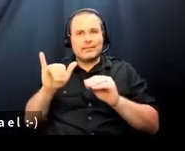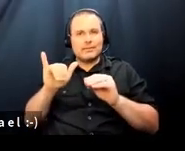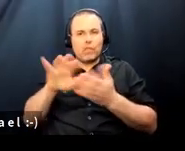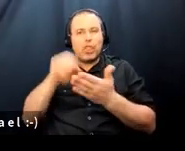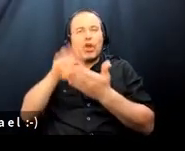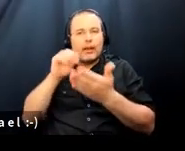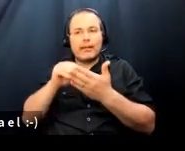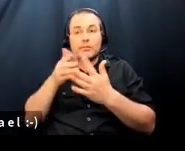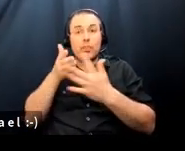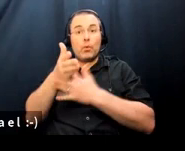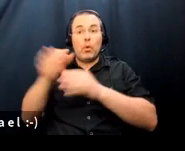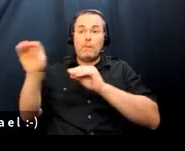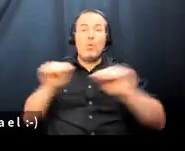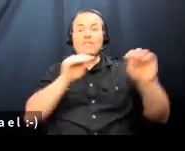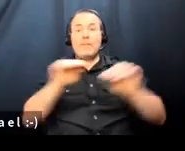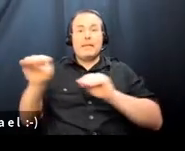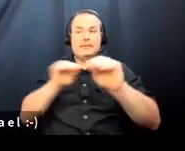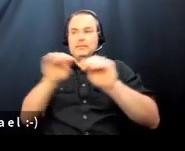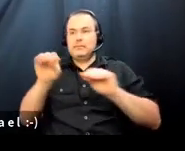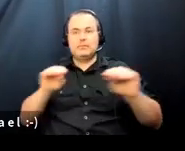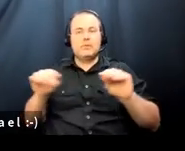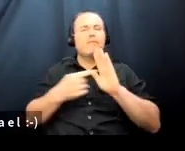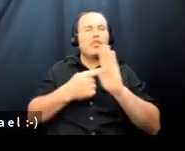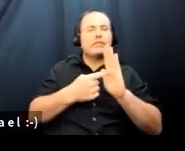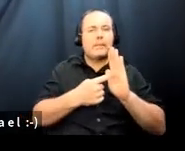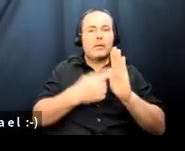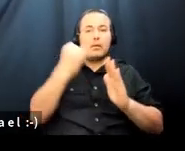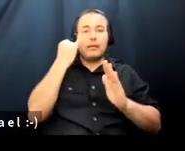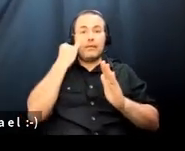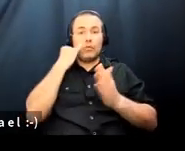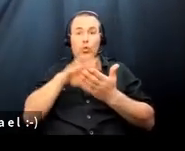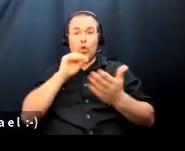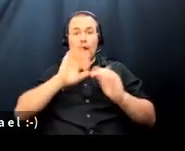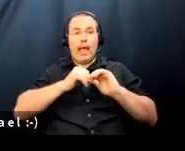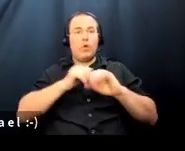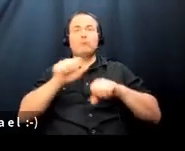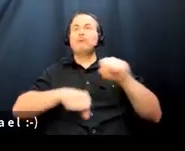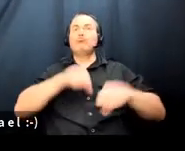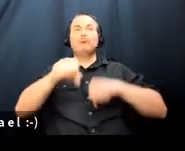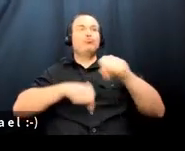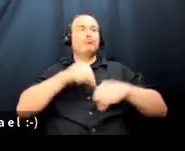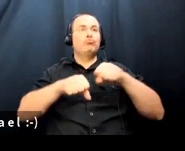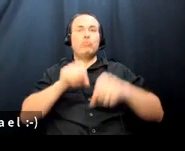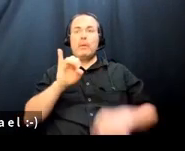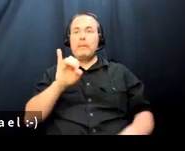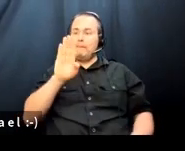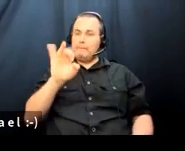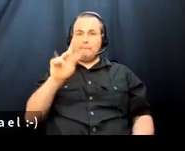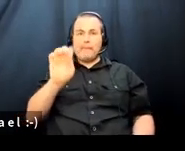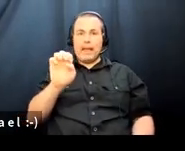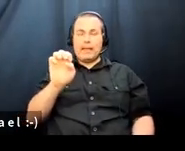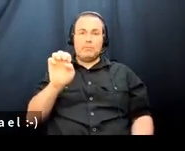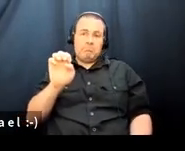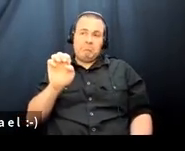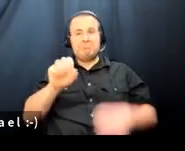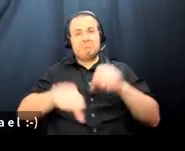They say that once you've learned to ride a bicycle, for example, you'll never forget how to ride a bicycle. Well, at my age, I'm not sure I